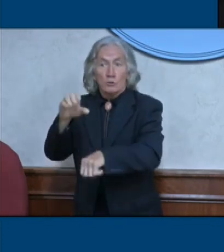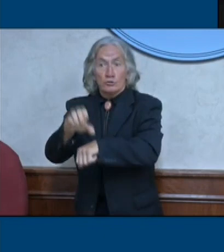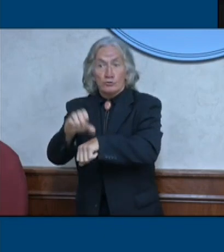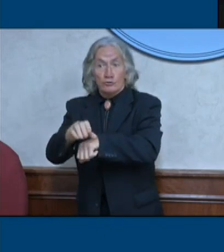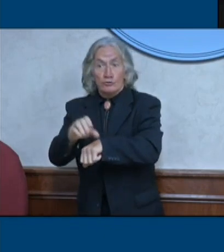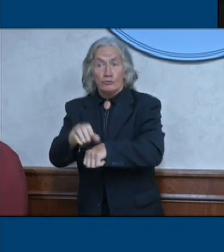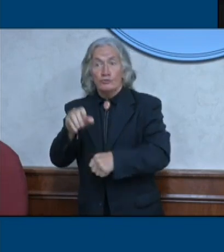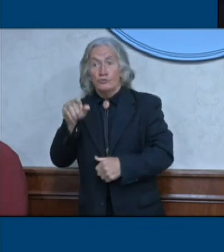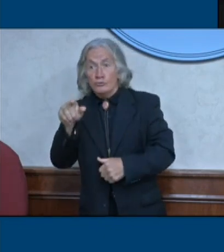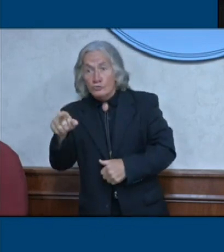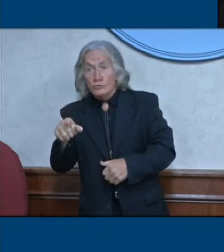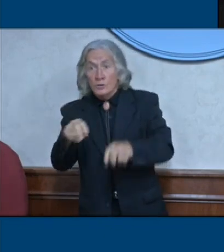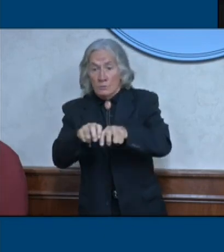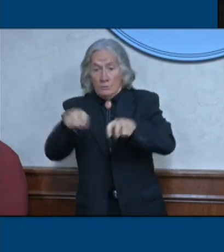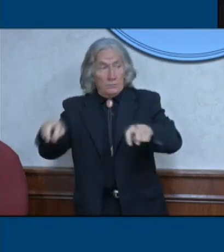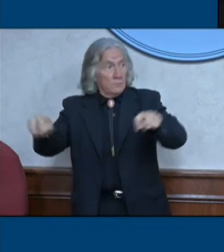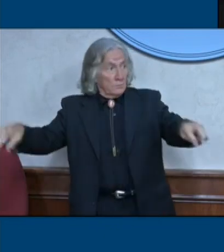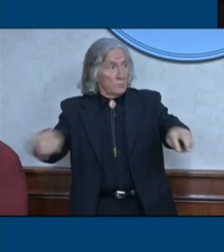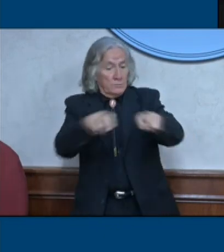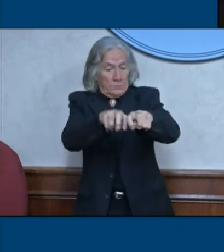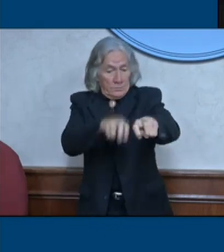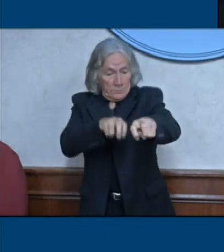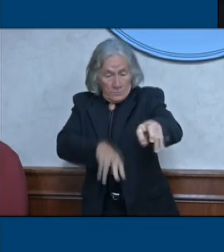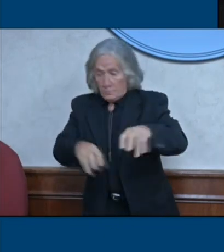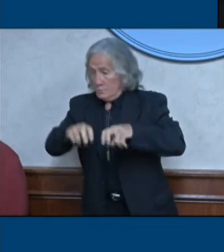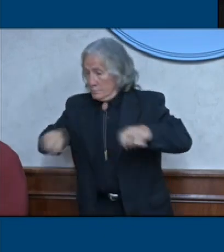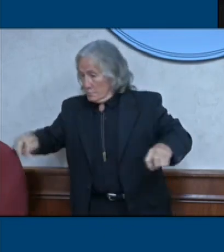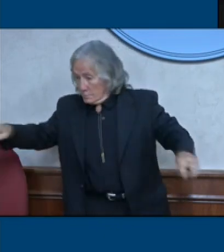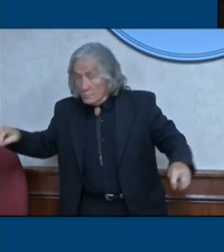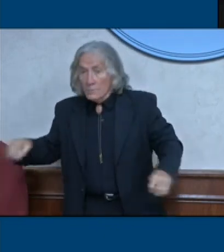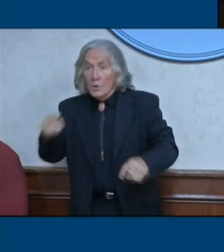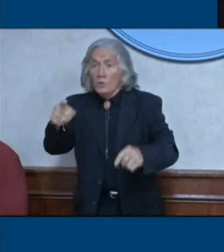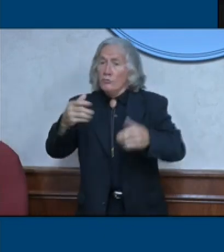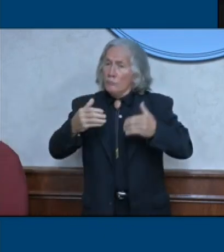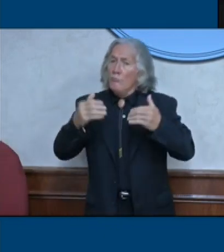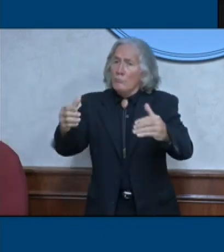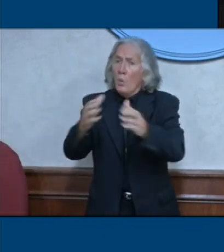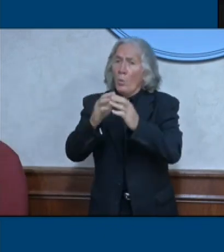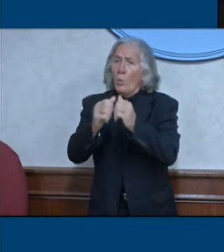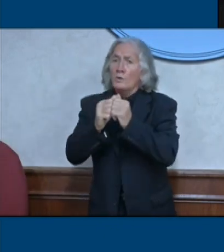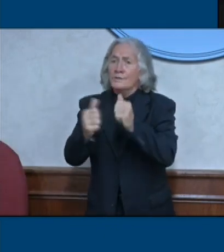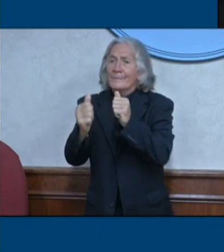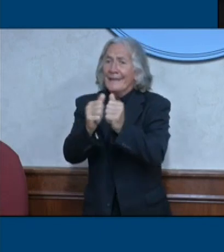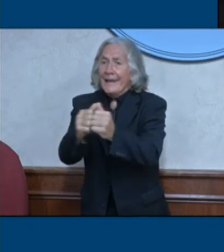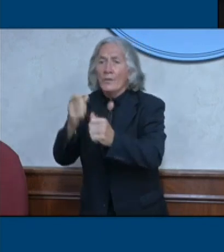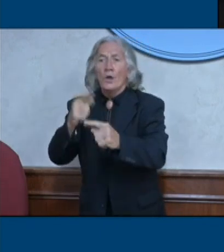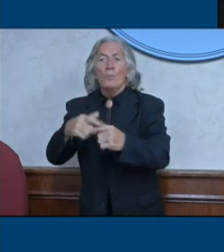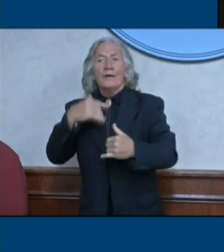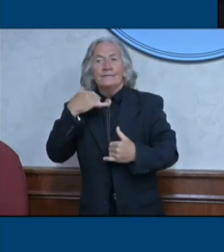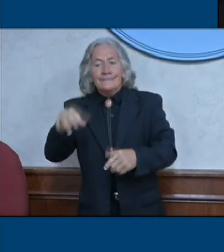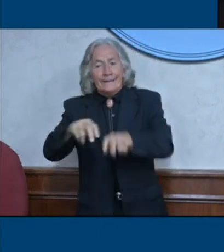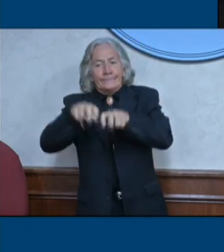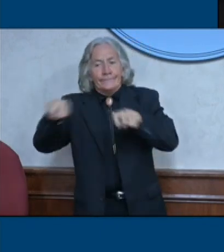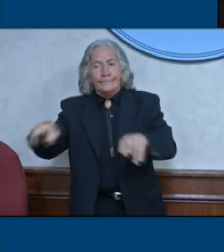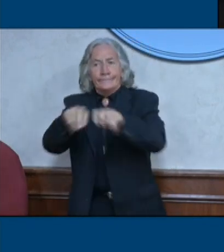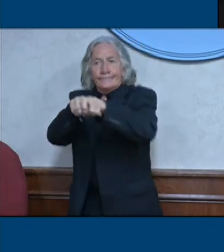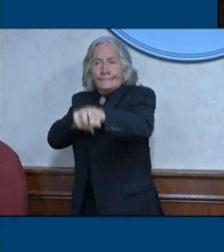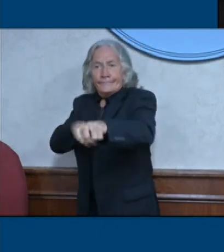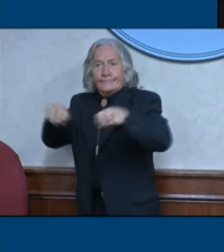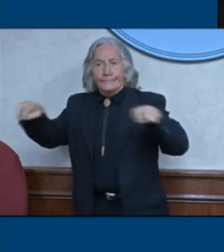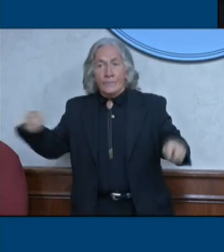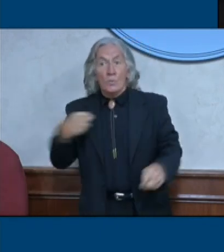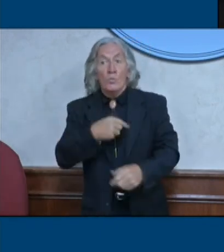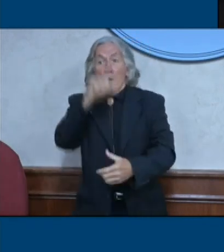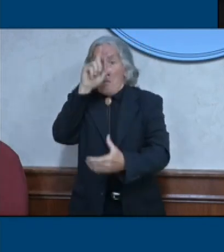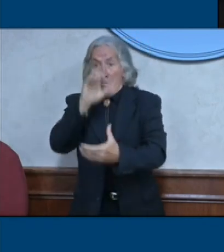churches rows are skipped and that family units or people traveling together can sit together and there's space separating them from other people. And